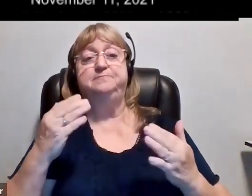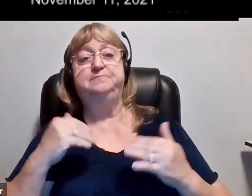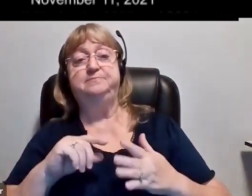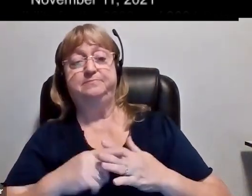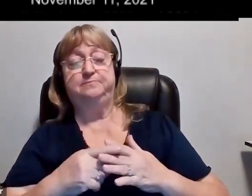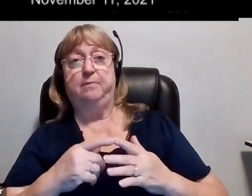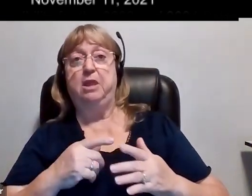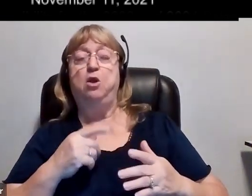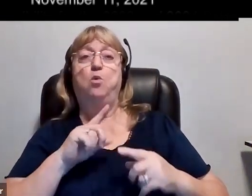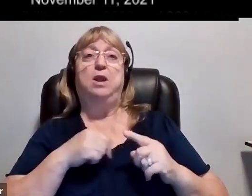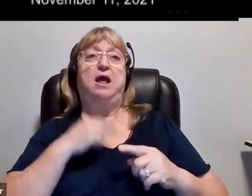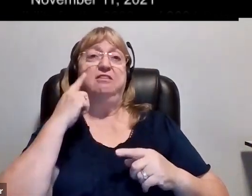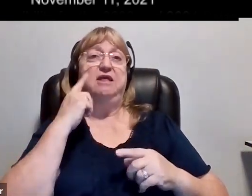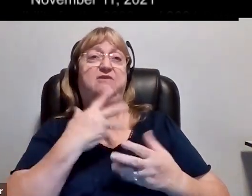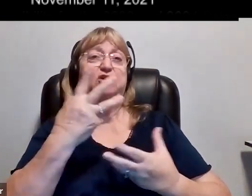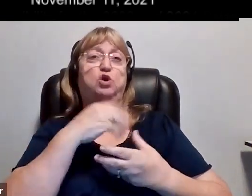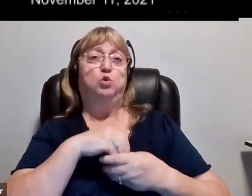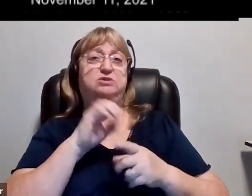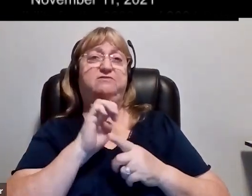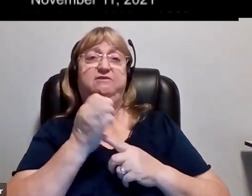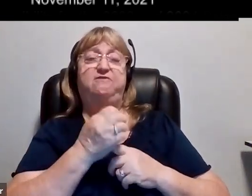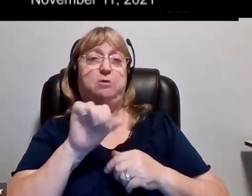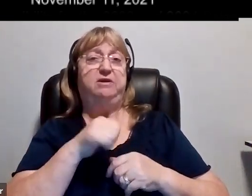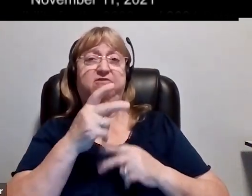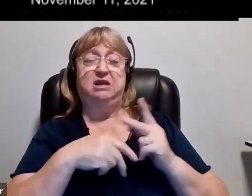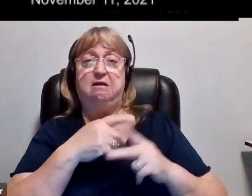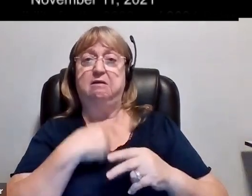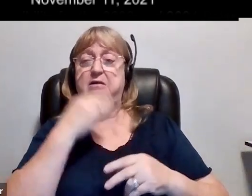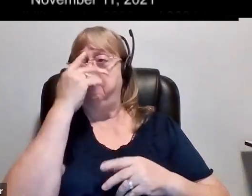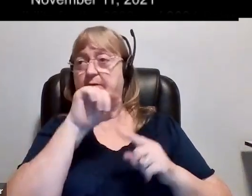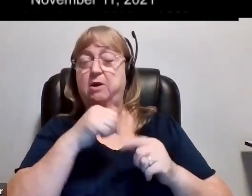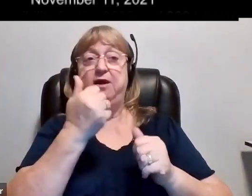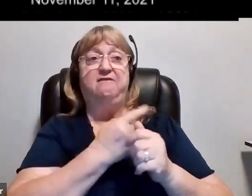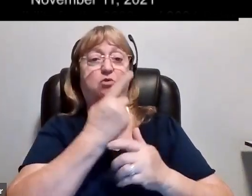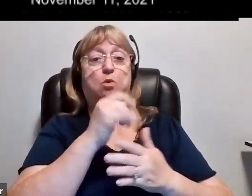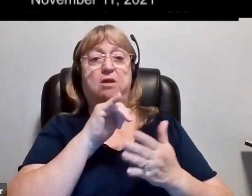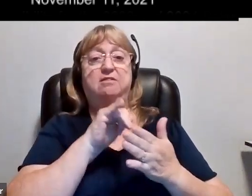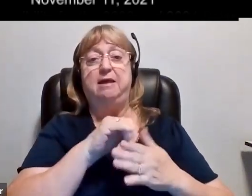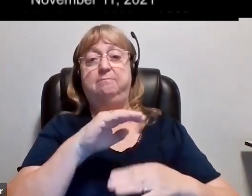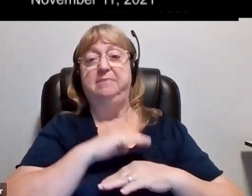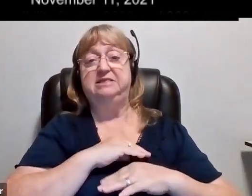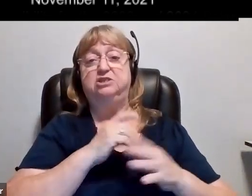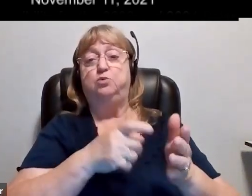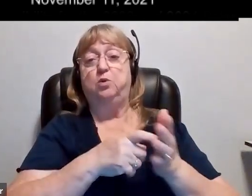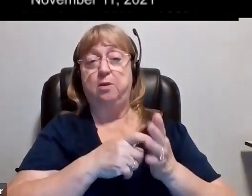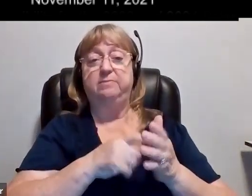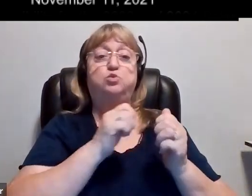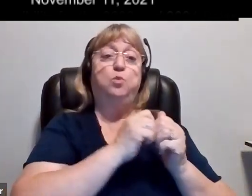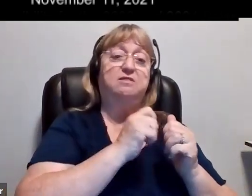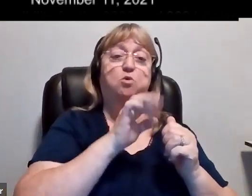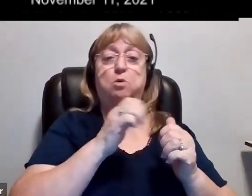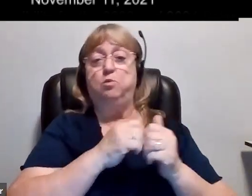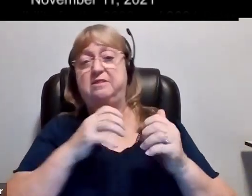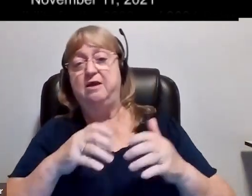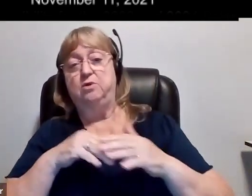what I think about when I think of an inclusive environment of any type. It means that everyone who meets the requirements, with or without accommodations,